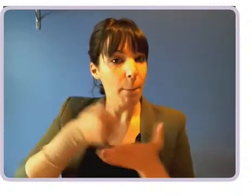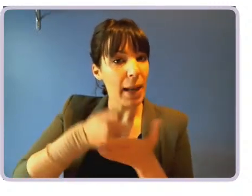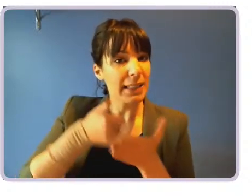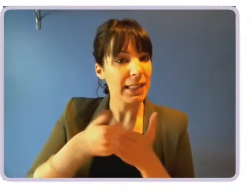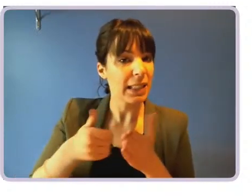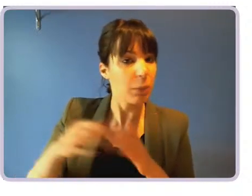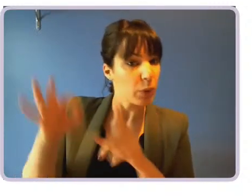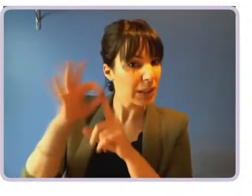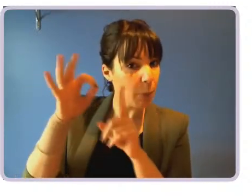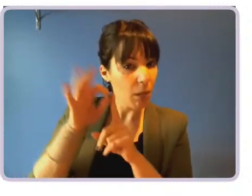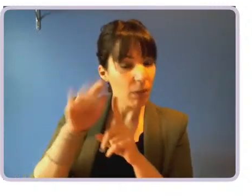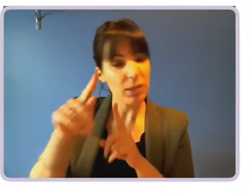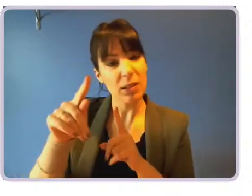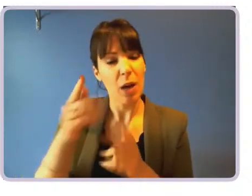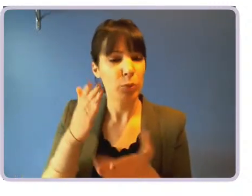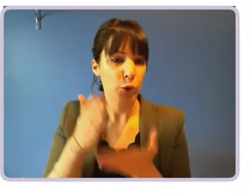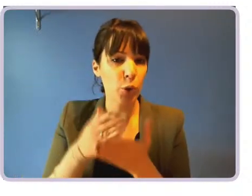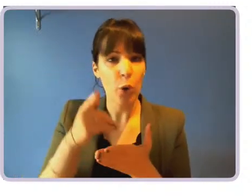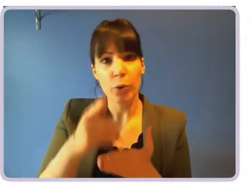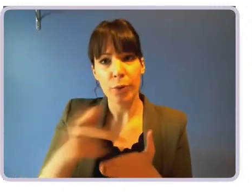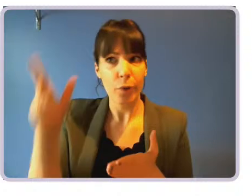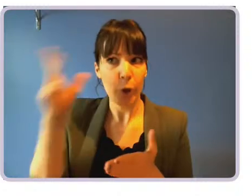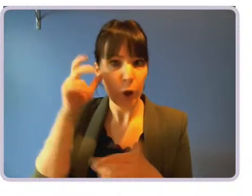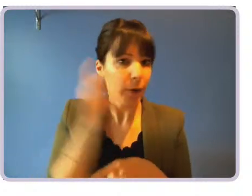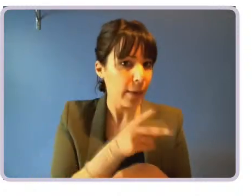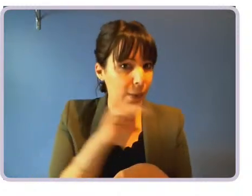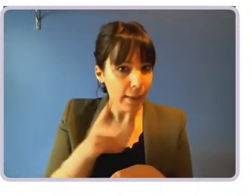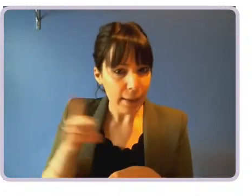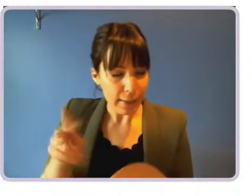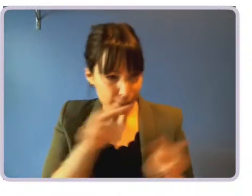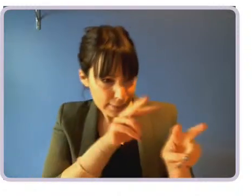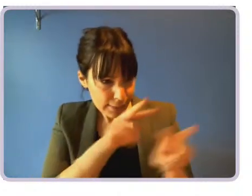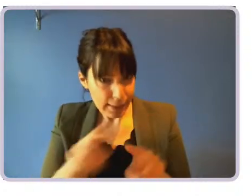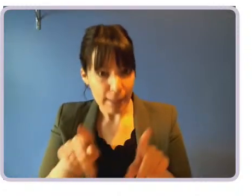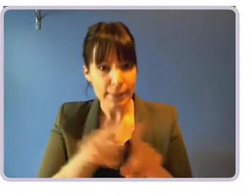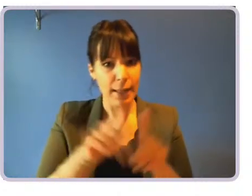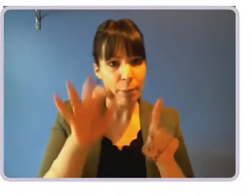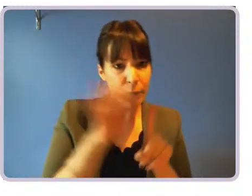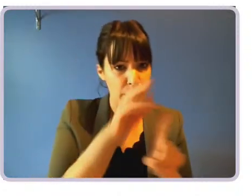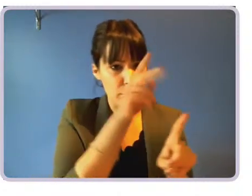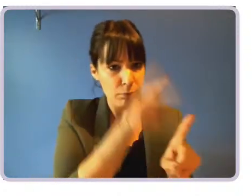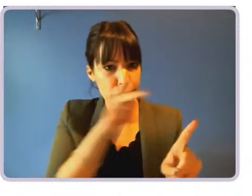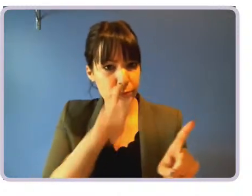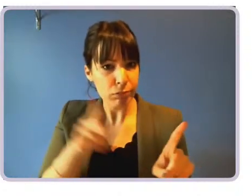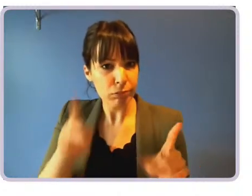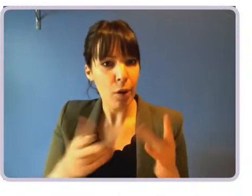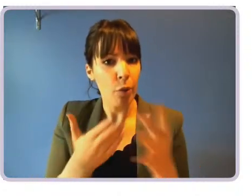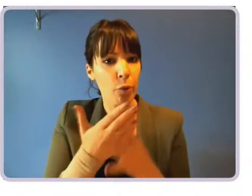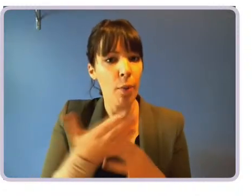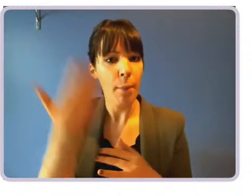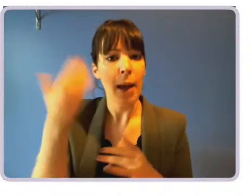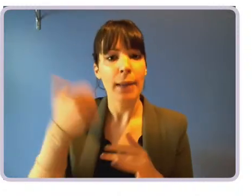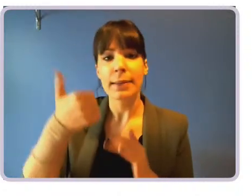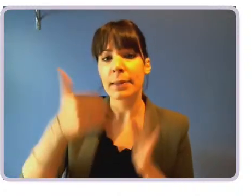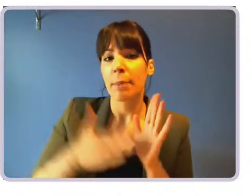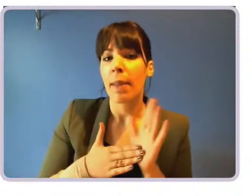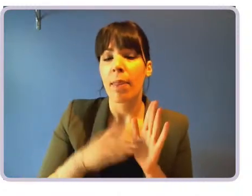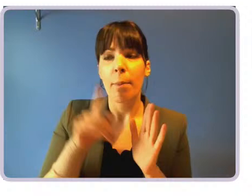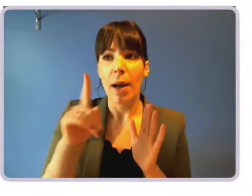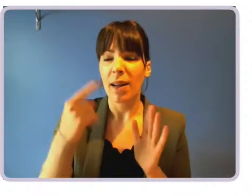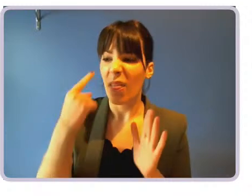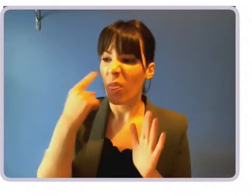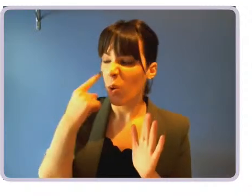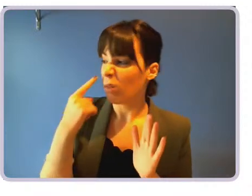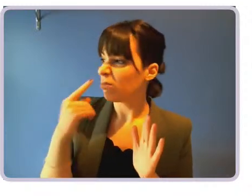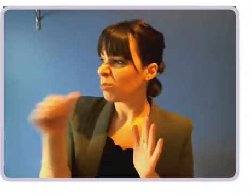ad infinitum over the last last 6 months, but I thought I'd just remind us, because I think